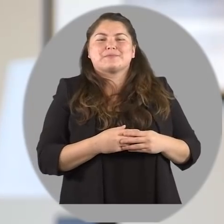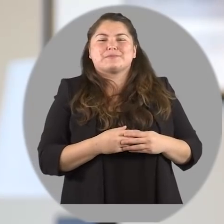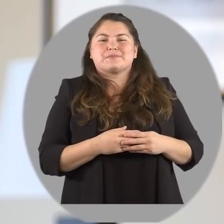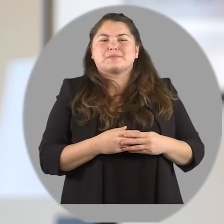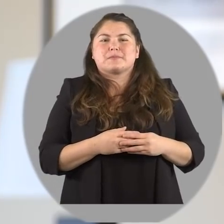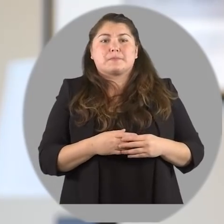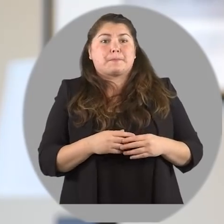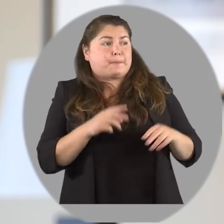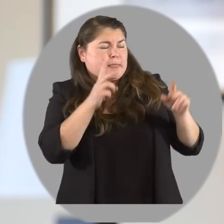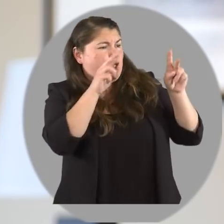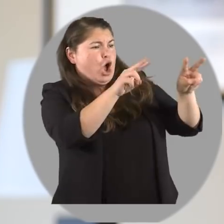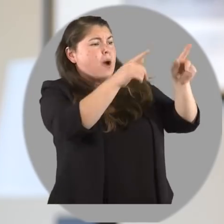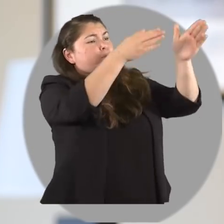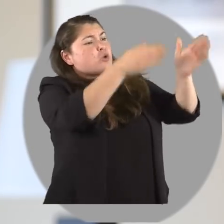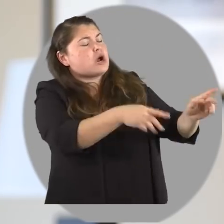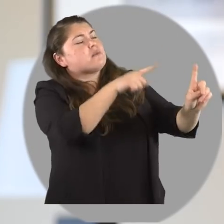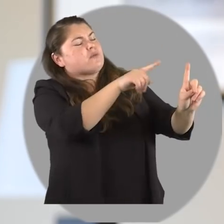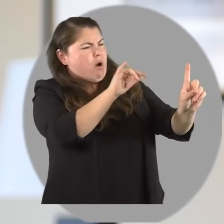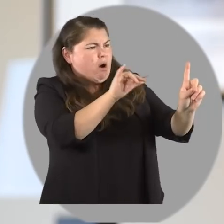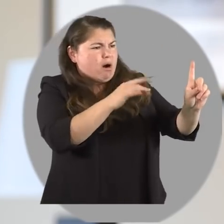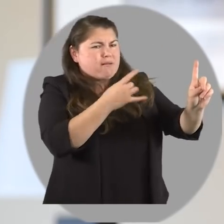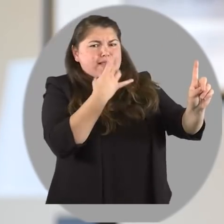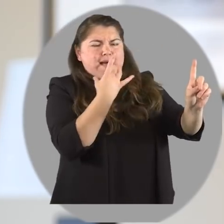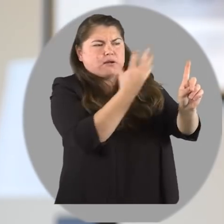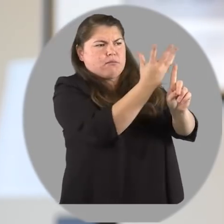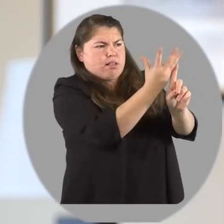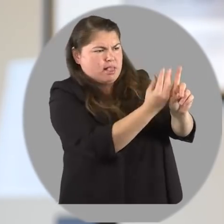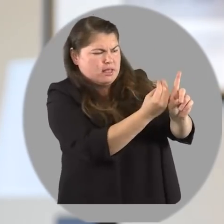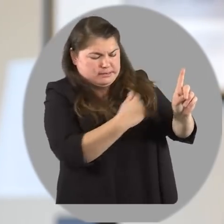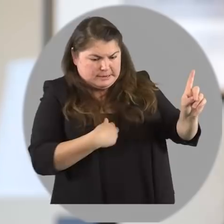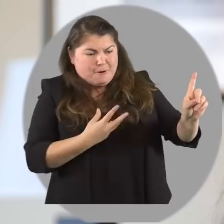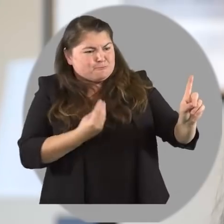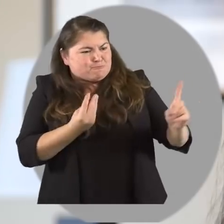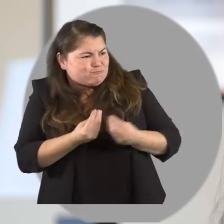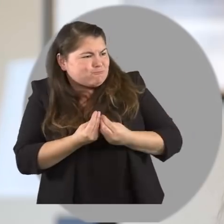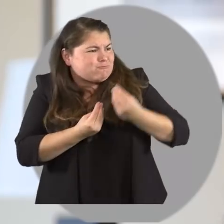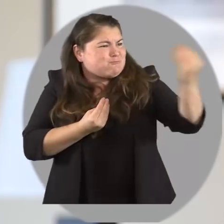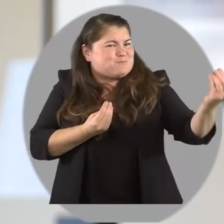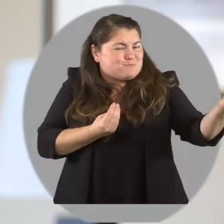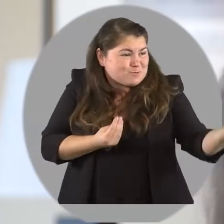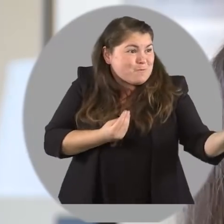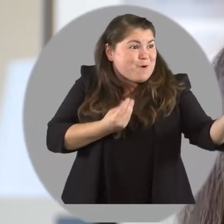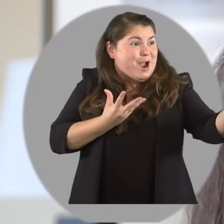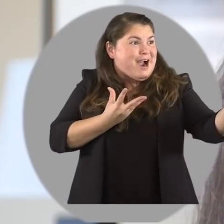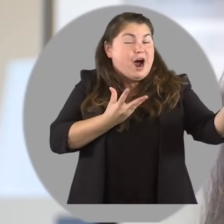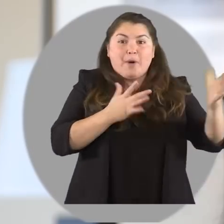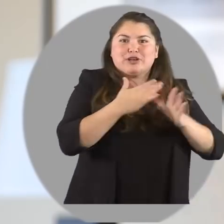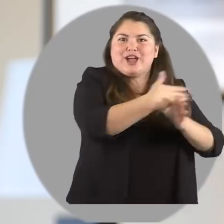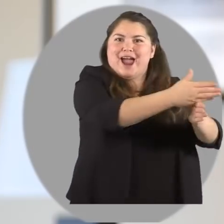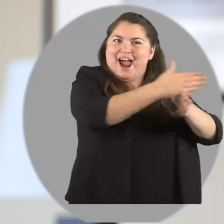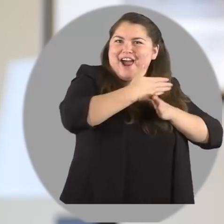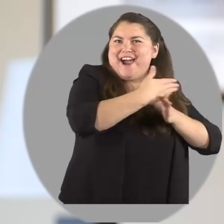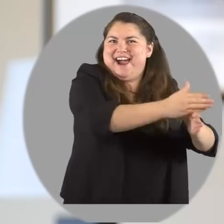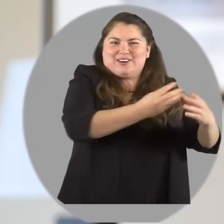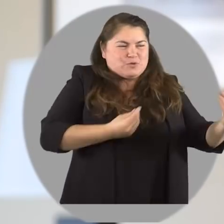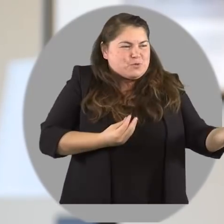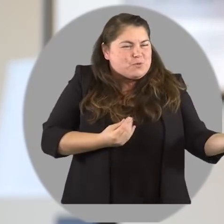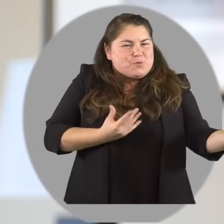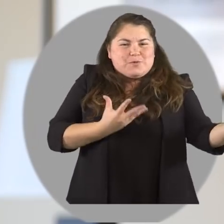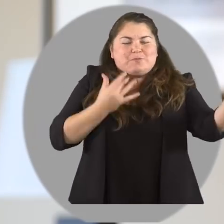we see someone whose light is failing, we can share our light. And the beauty of that is